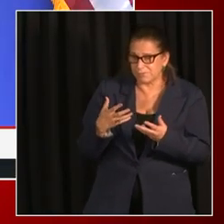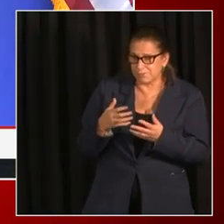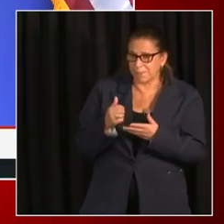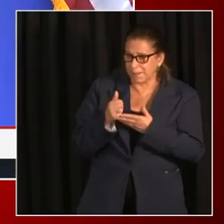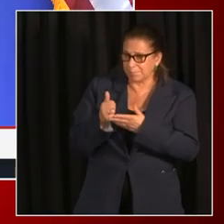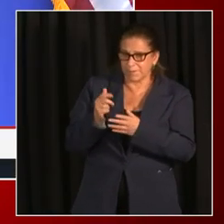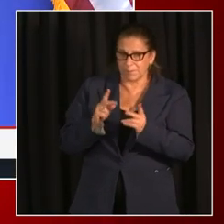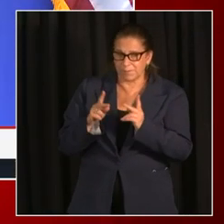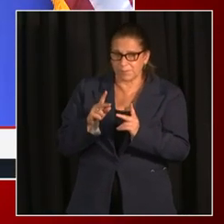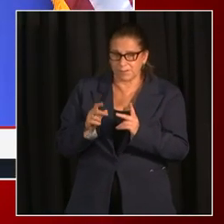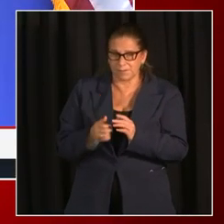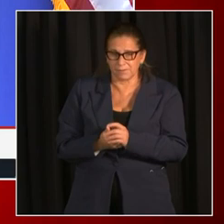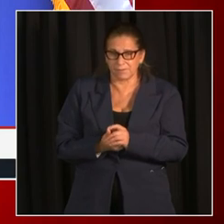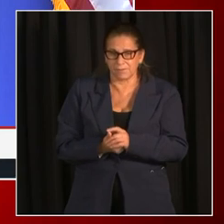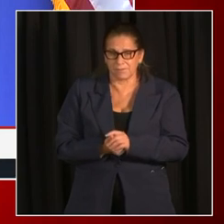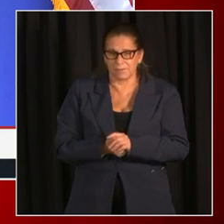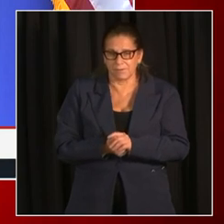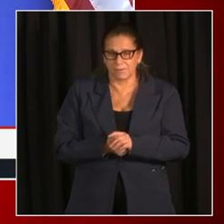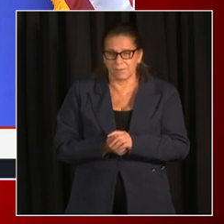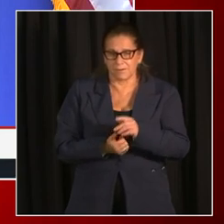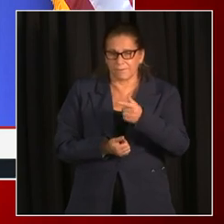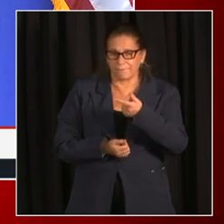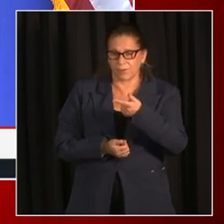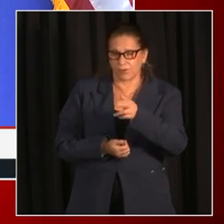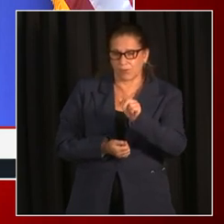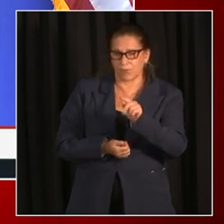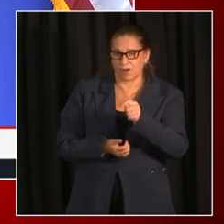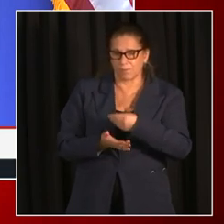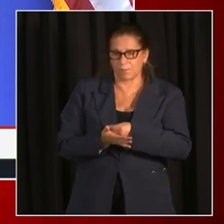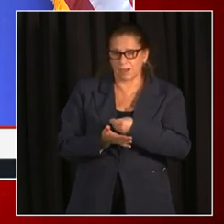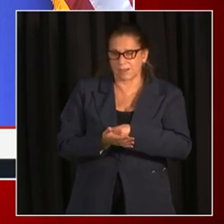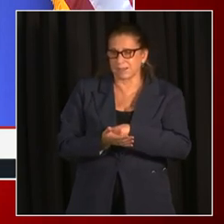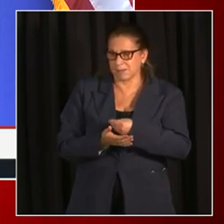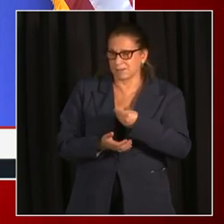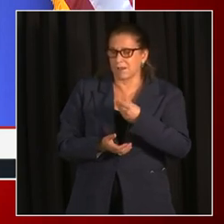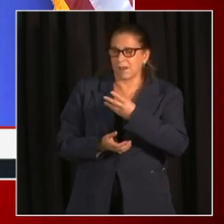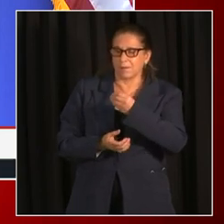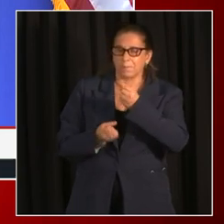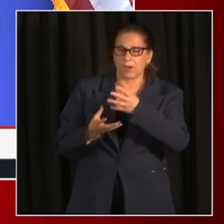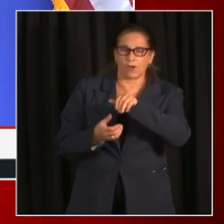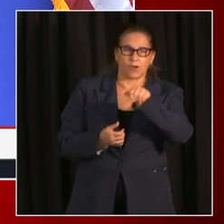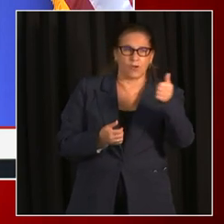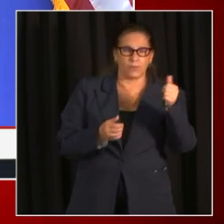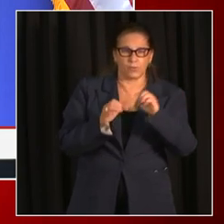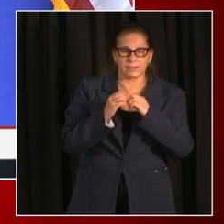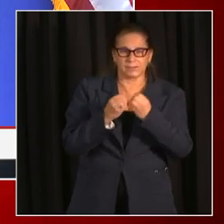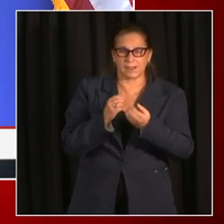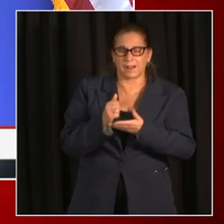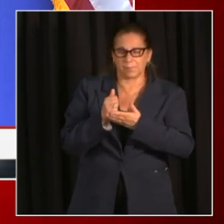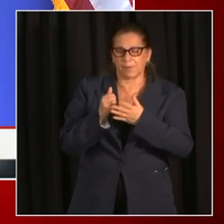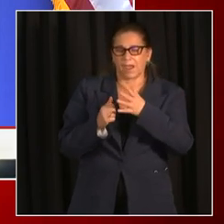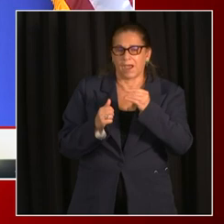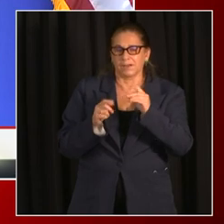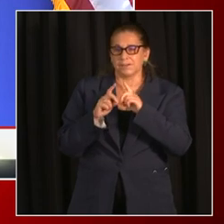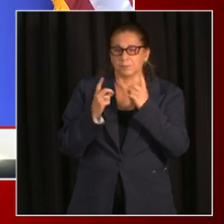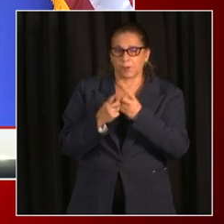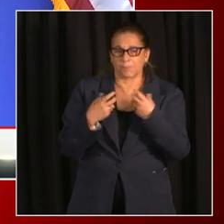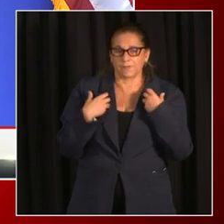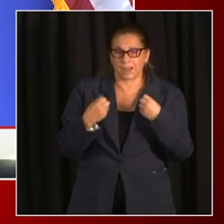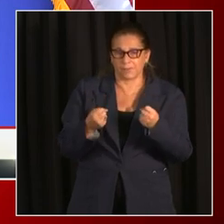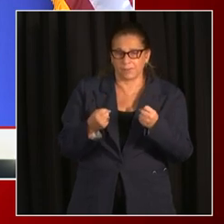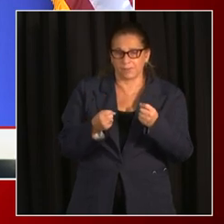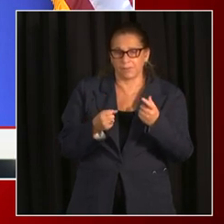grant funding to a number of organizations, both through the Department of Health as well as the mayor's